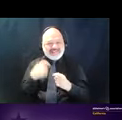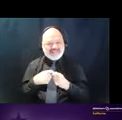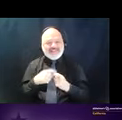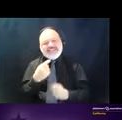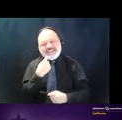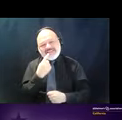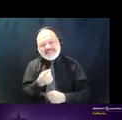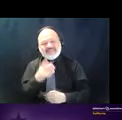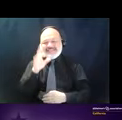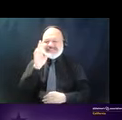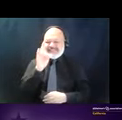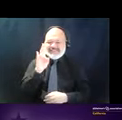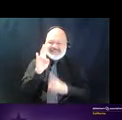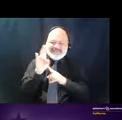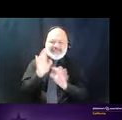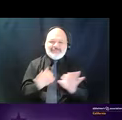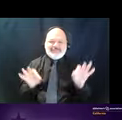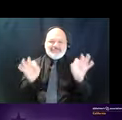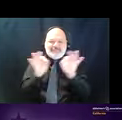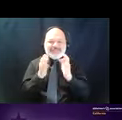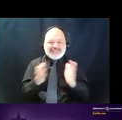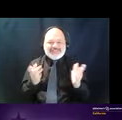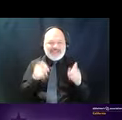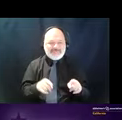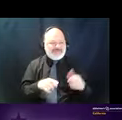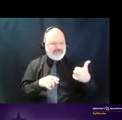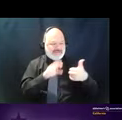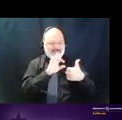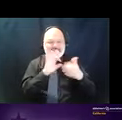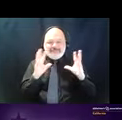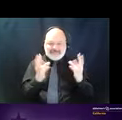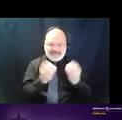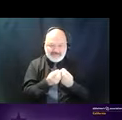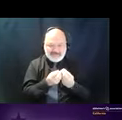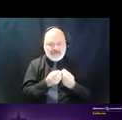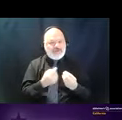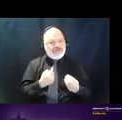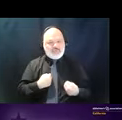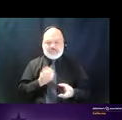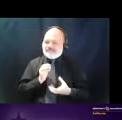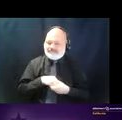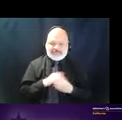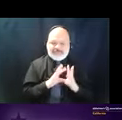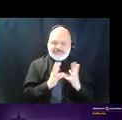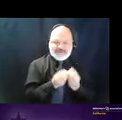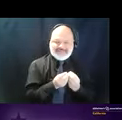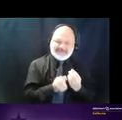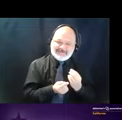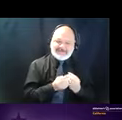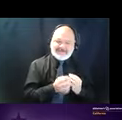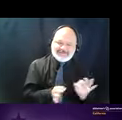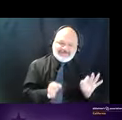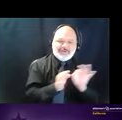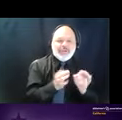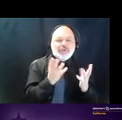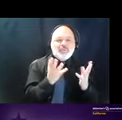seven very important traits in our culture. Is the family. We really belong to the family. We want to go to the family, to the doctor.